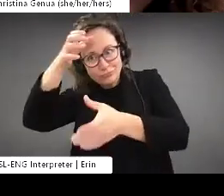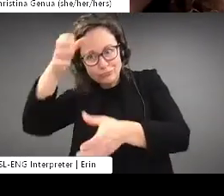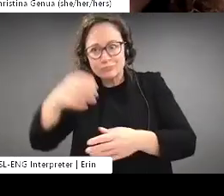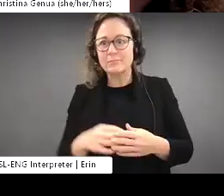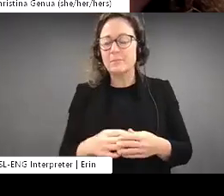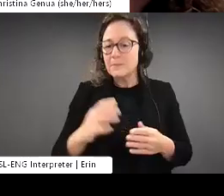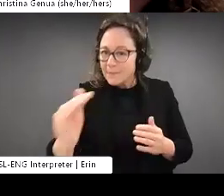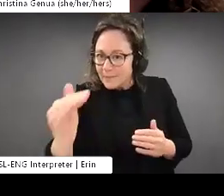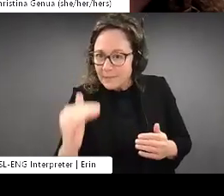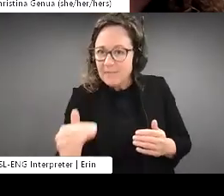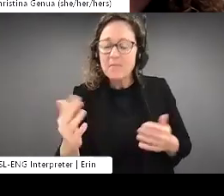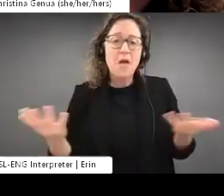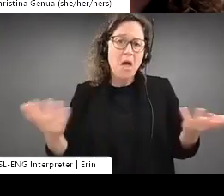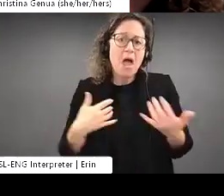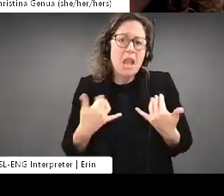Perfect.